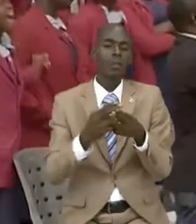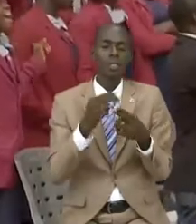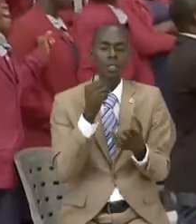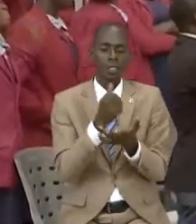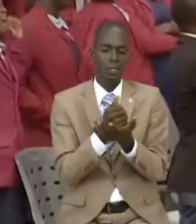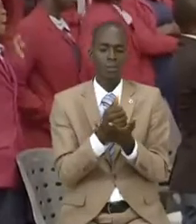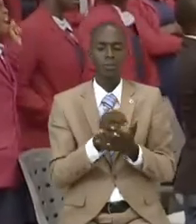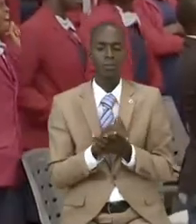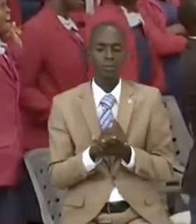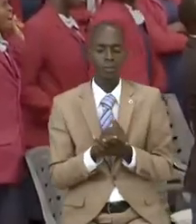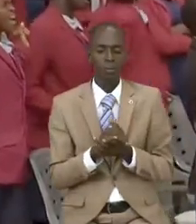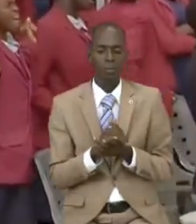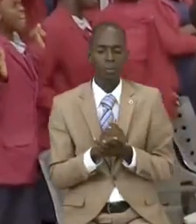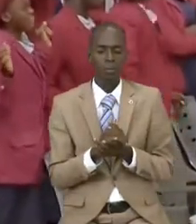name.